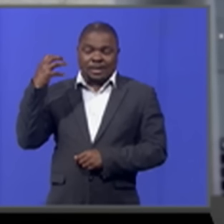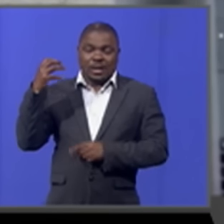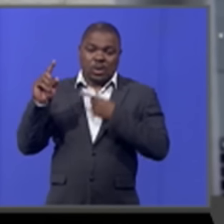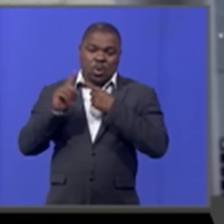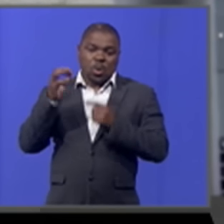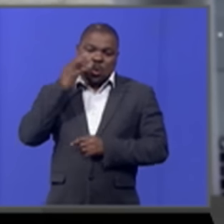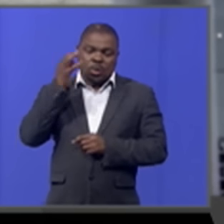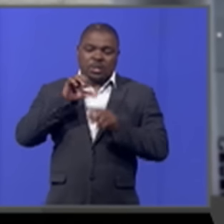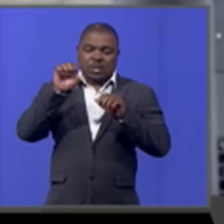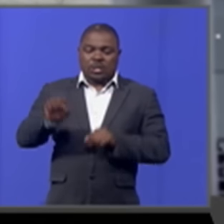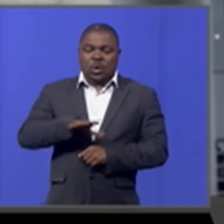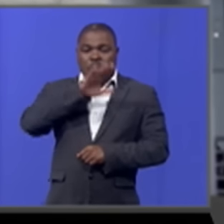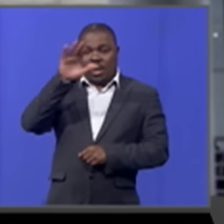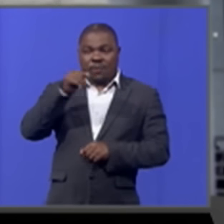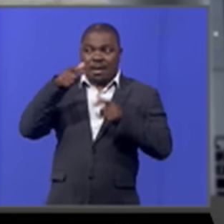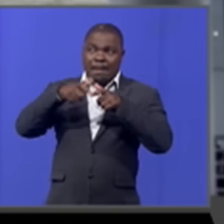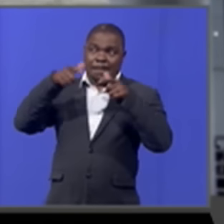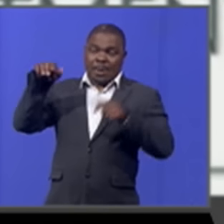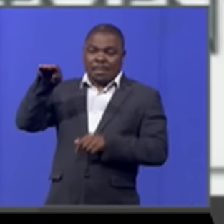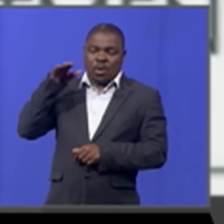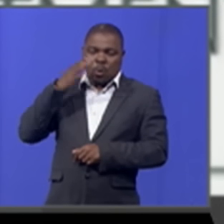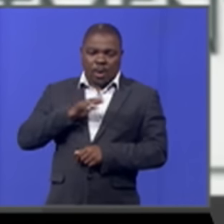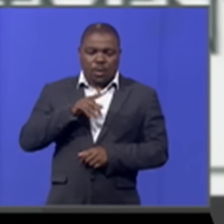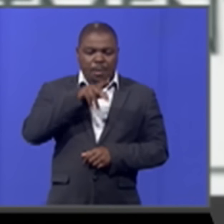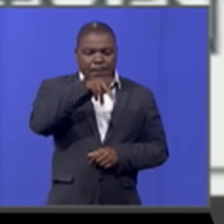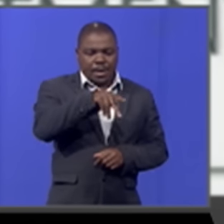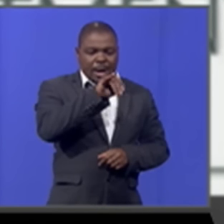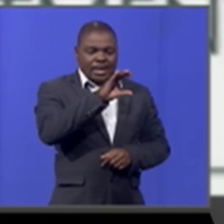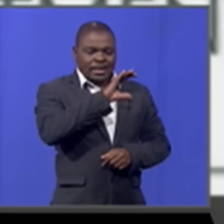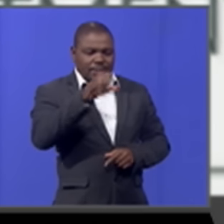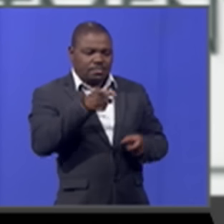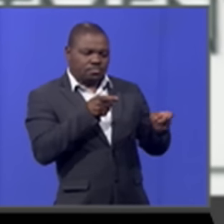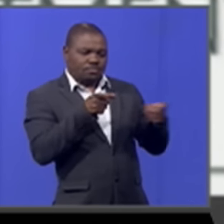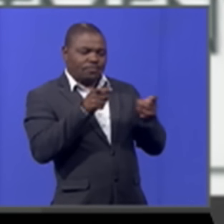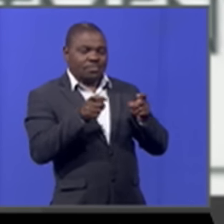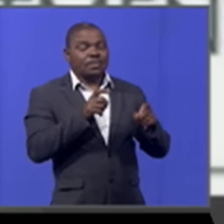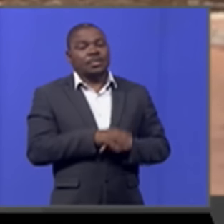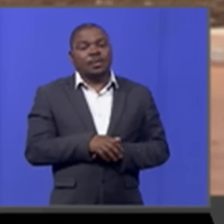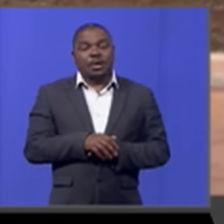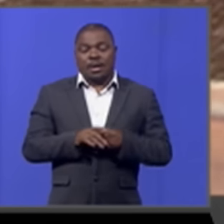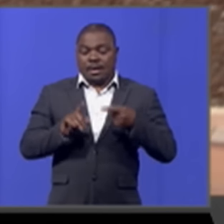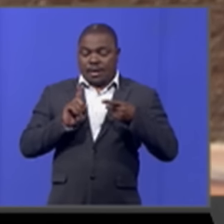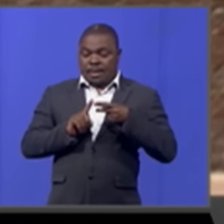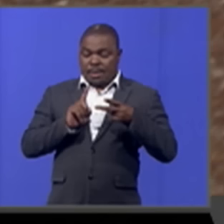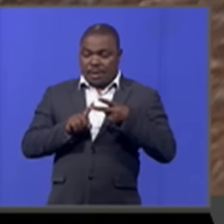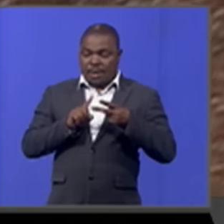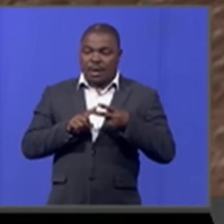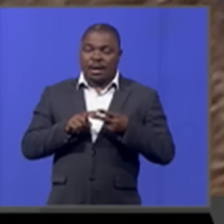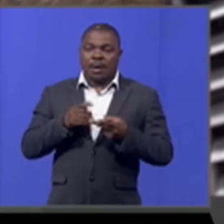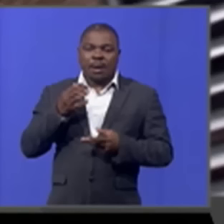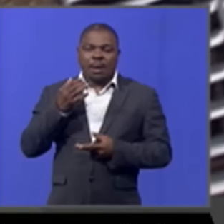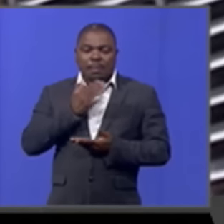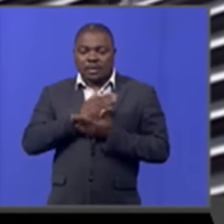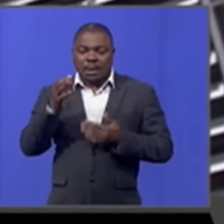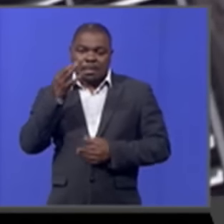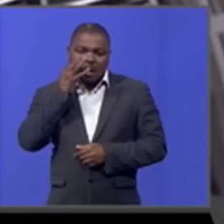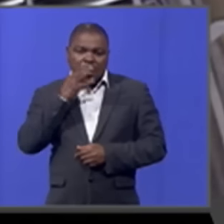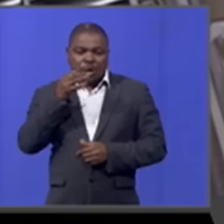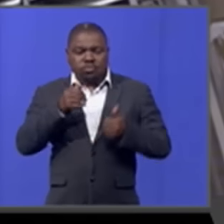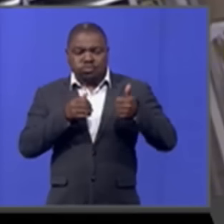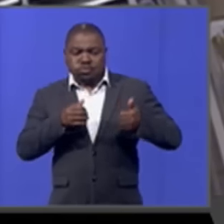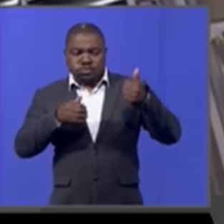banka ya reserve e batla go laola PIC mme o kgapetse thoko magato a gore o sireletsa motlhankela khuruthamaga mogolo yo